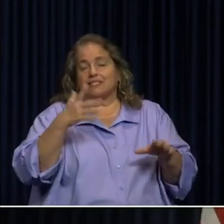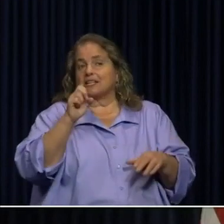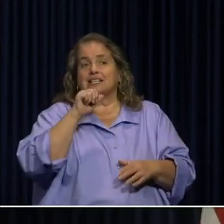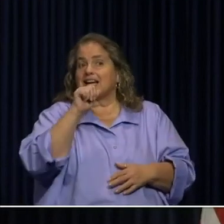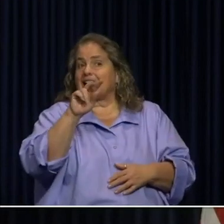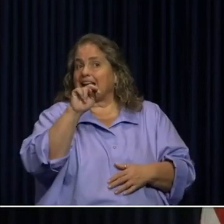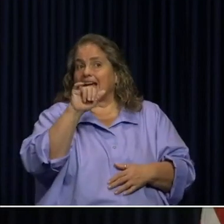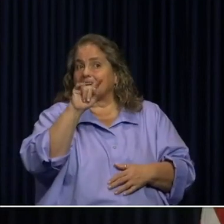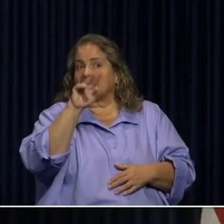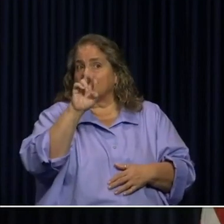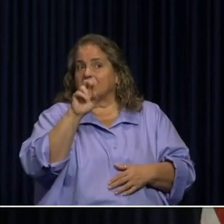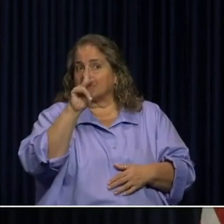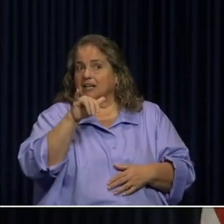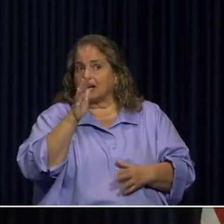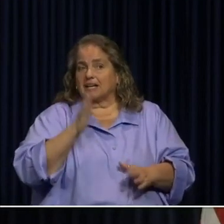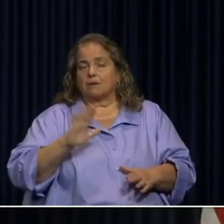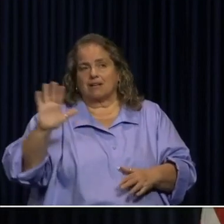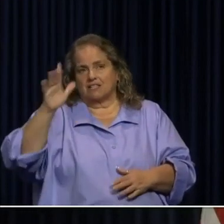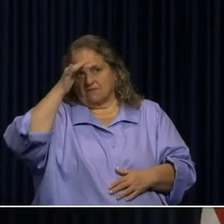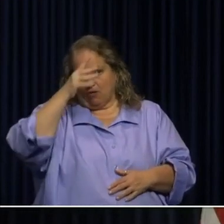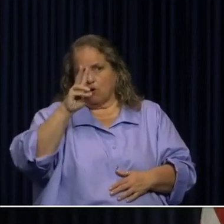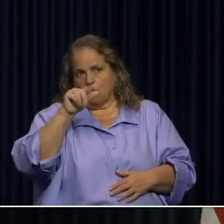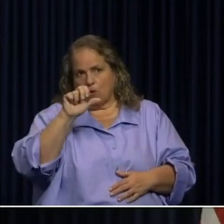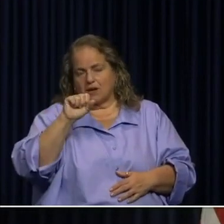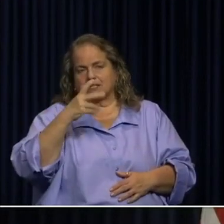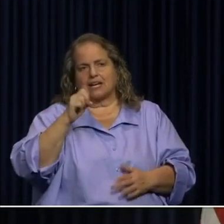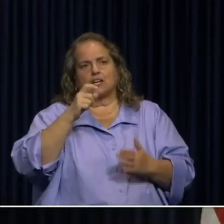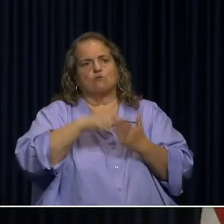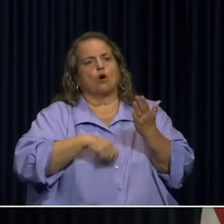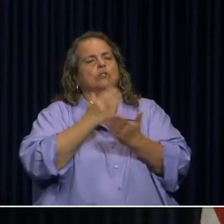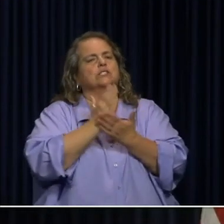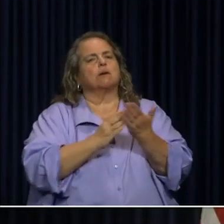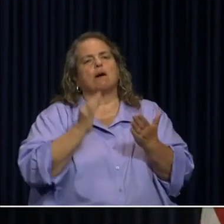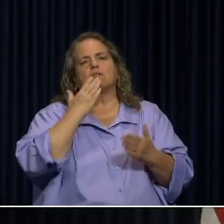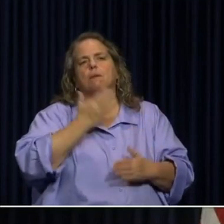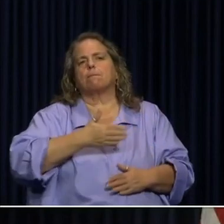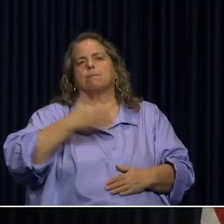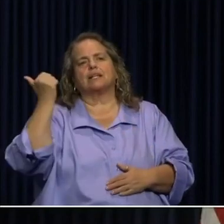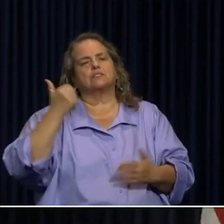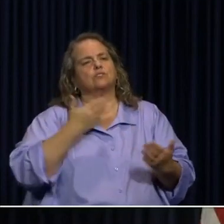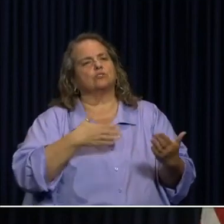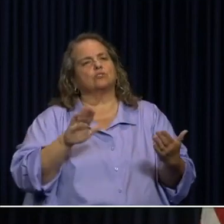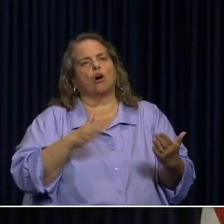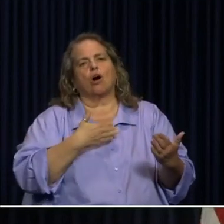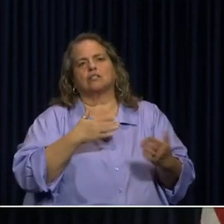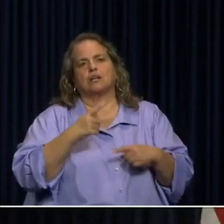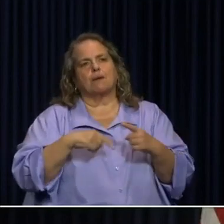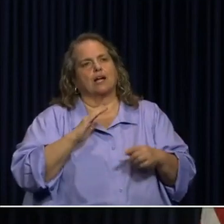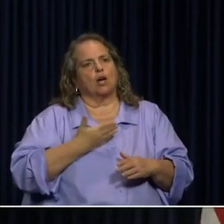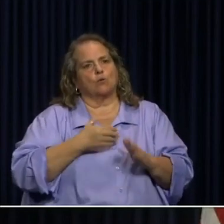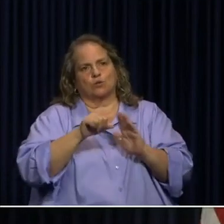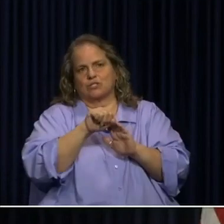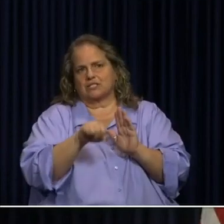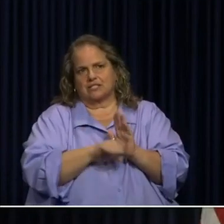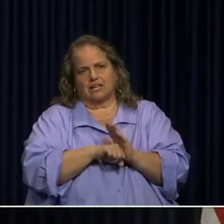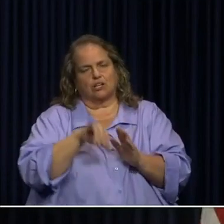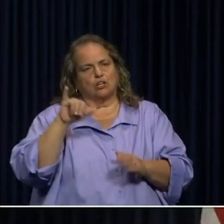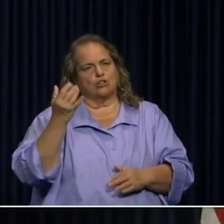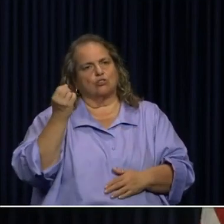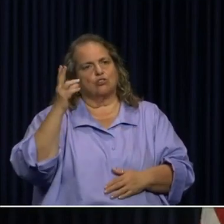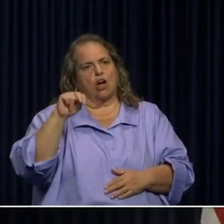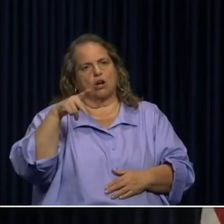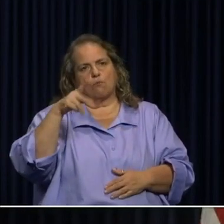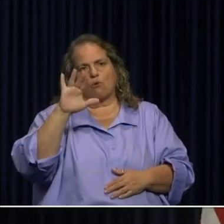Kentuckian, his dad was, and he certainly wrote some of the best songs about our state. John Prine